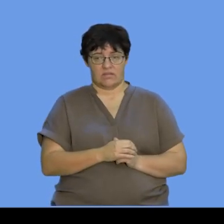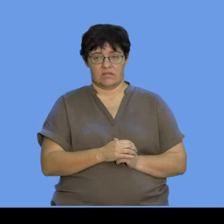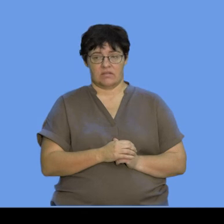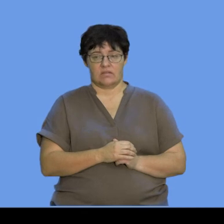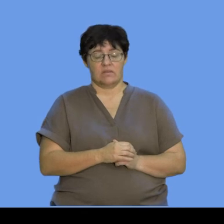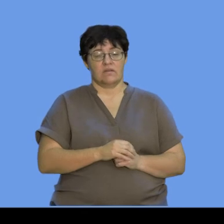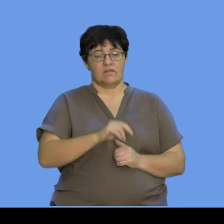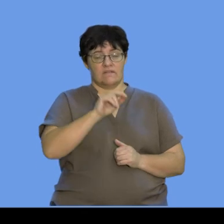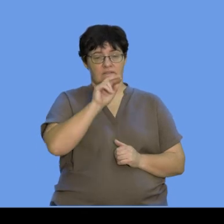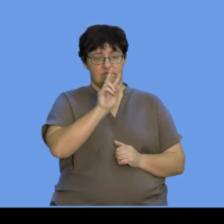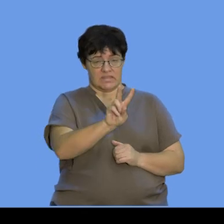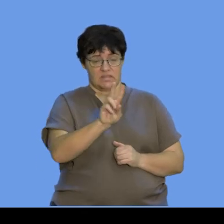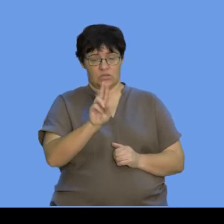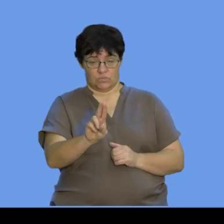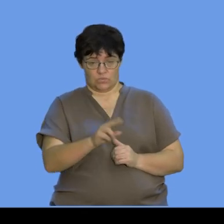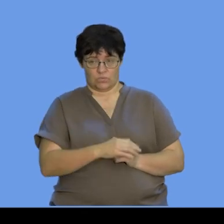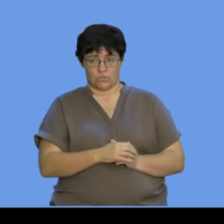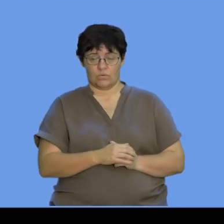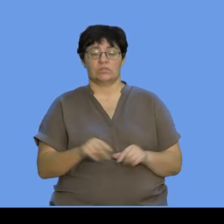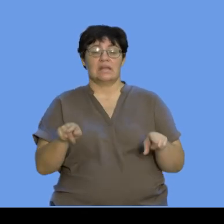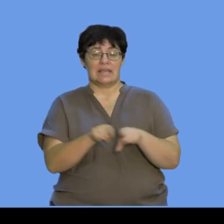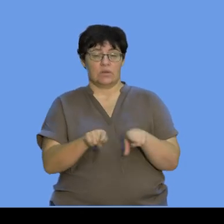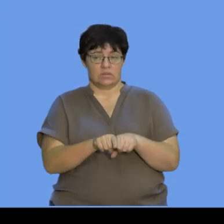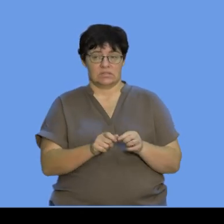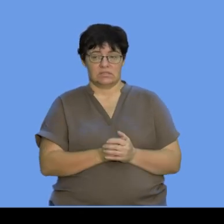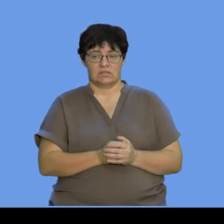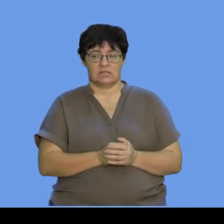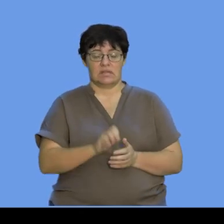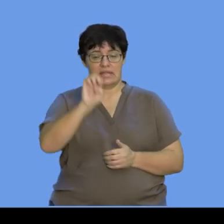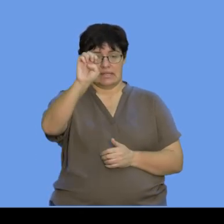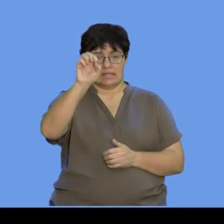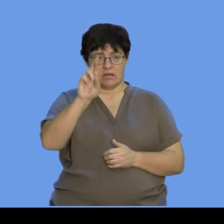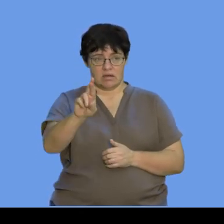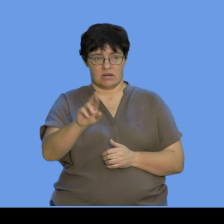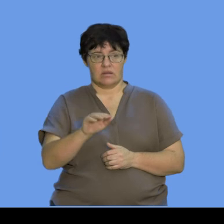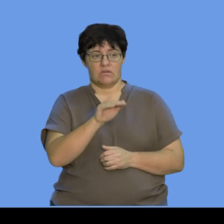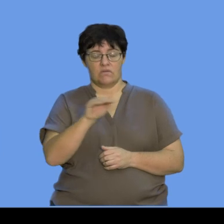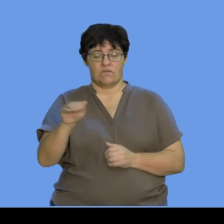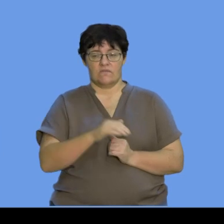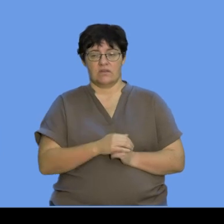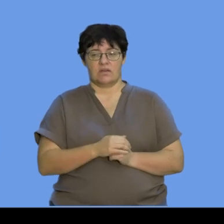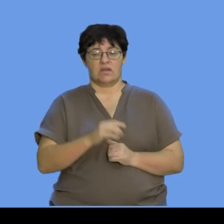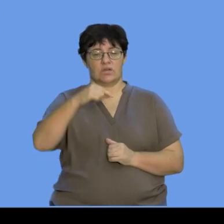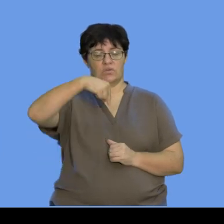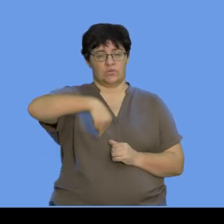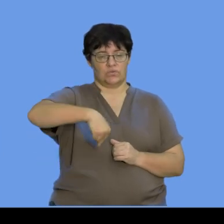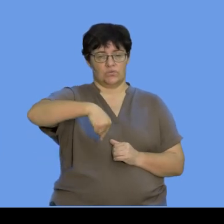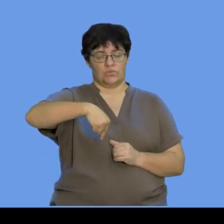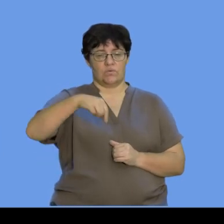over VU, right? Which is equals to ER over